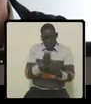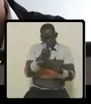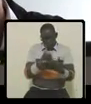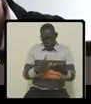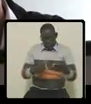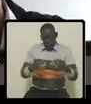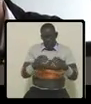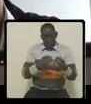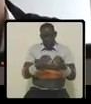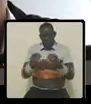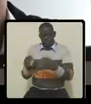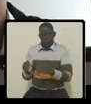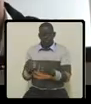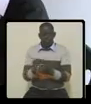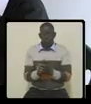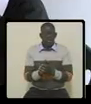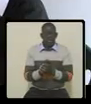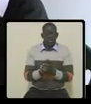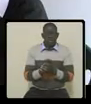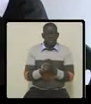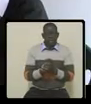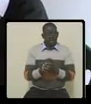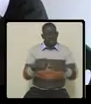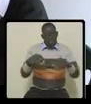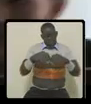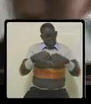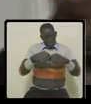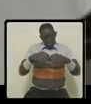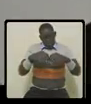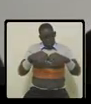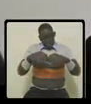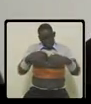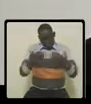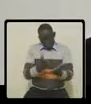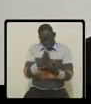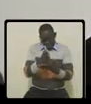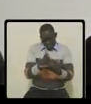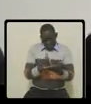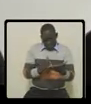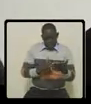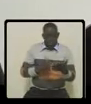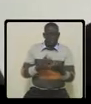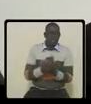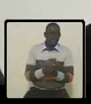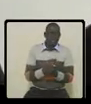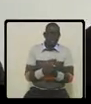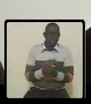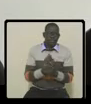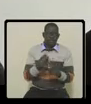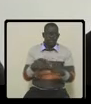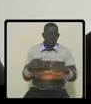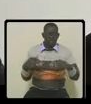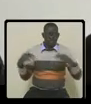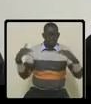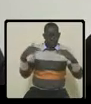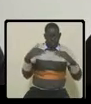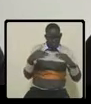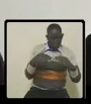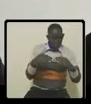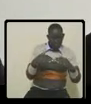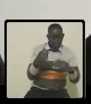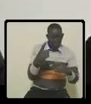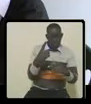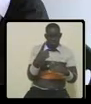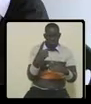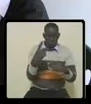it means that fold mountains are formed along plate boundaries. Yes, you said that they are formed at convergent boundaries, where two